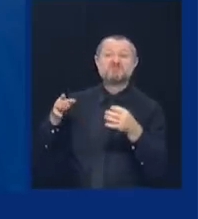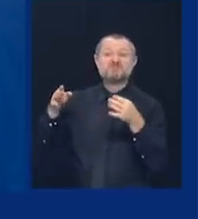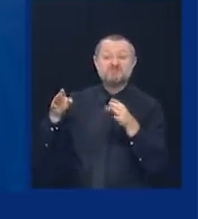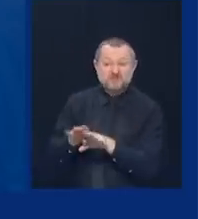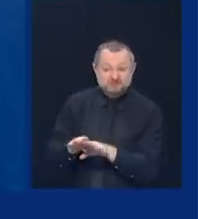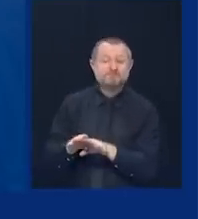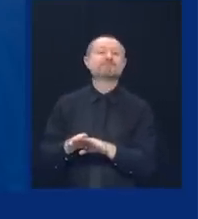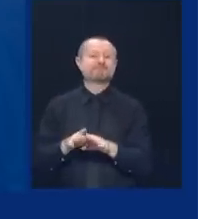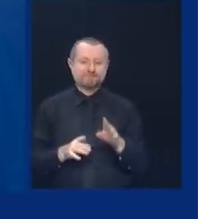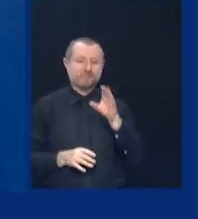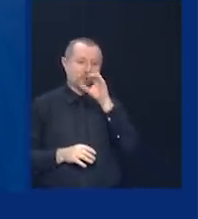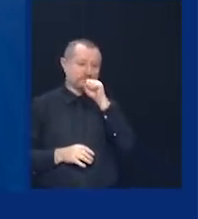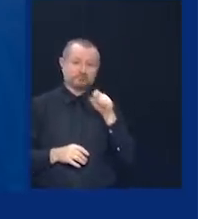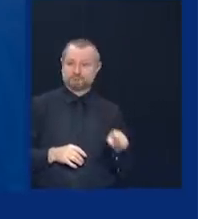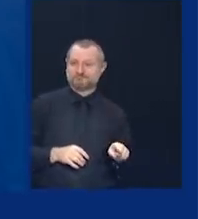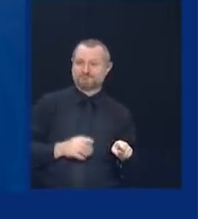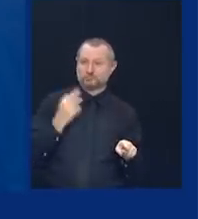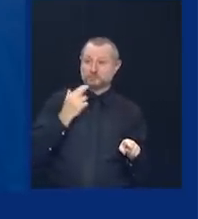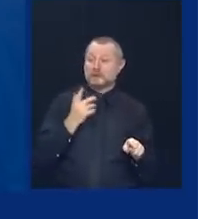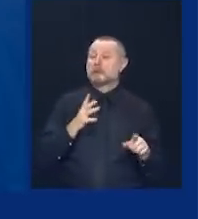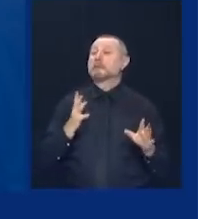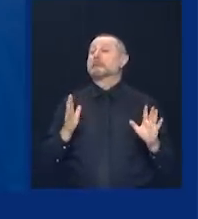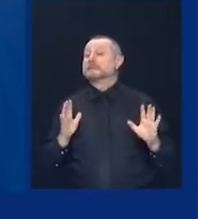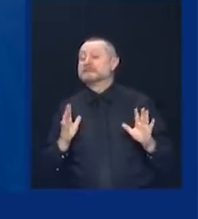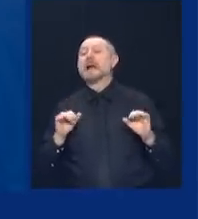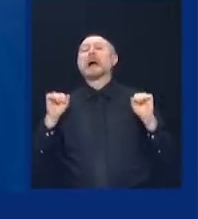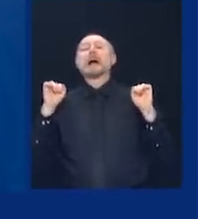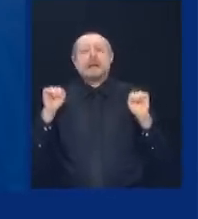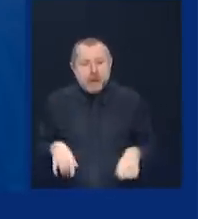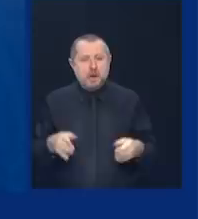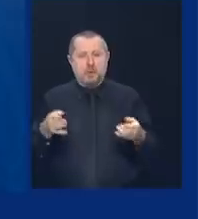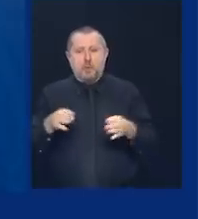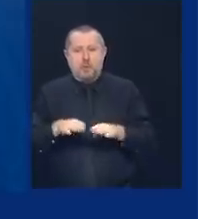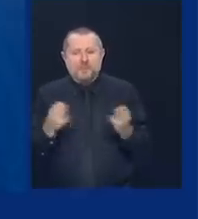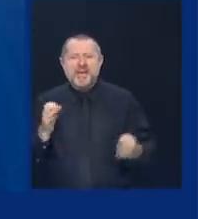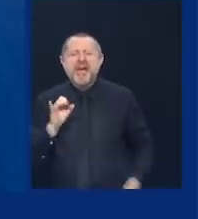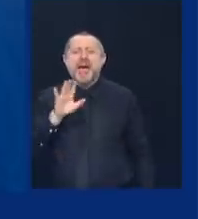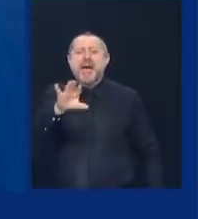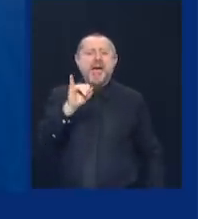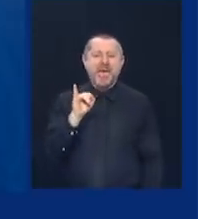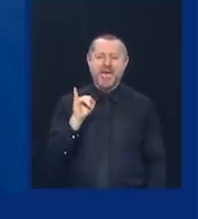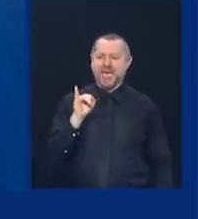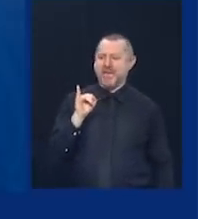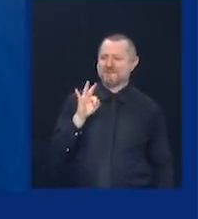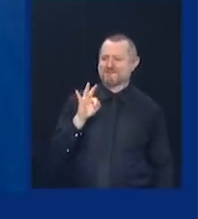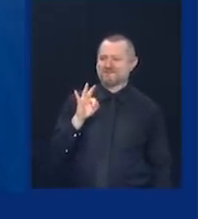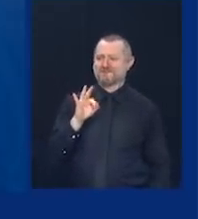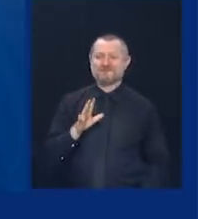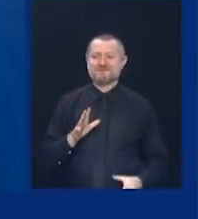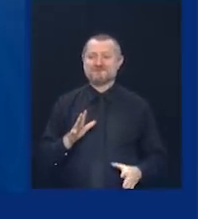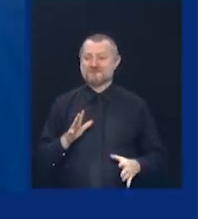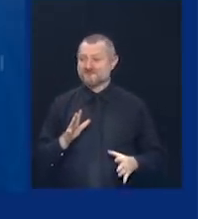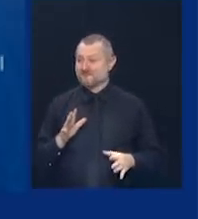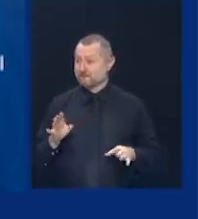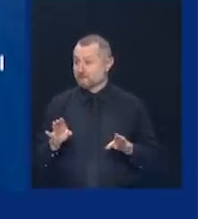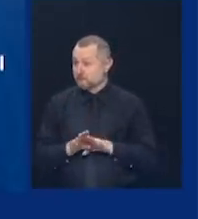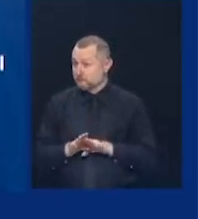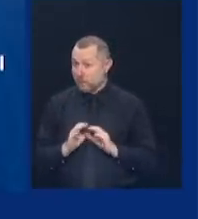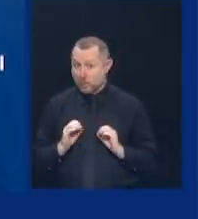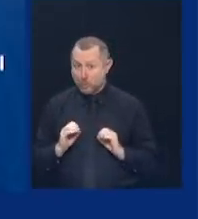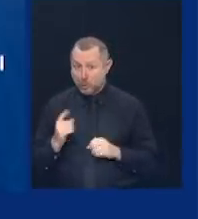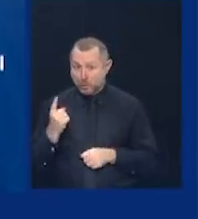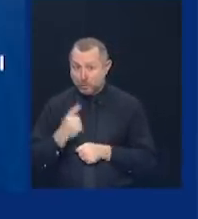schools reopen if they stay closed for 4 days, they